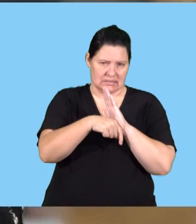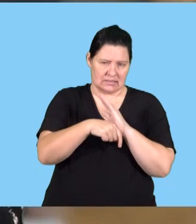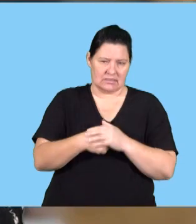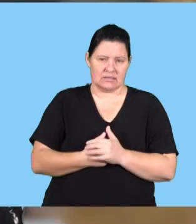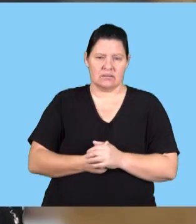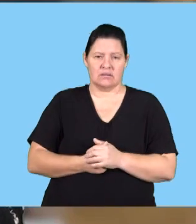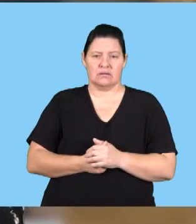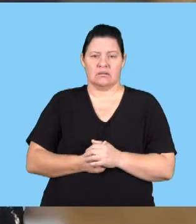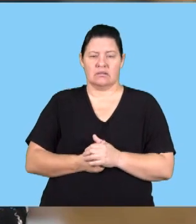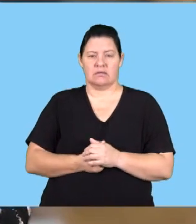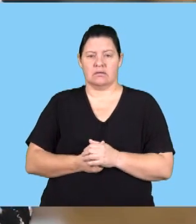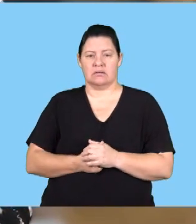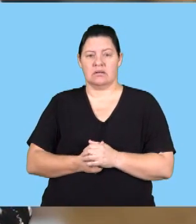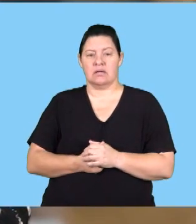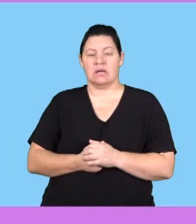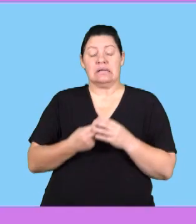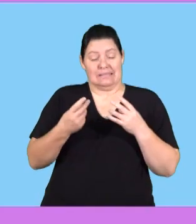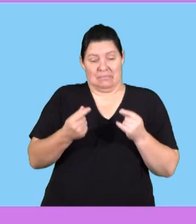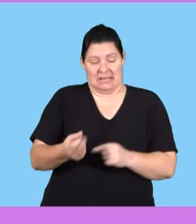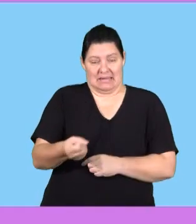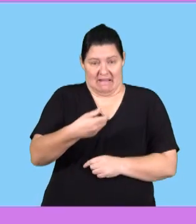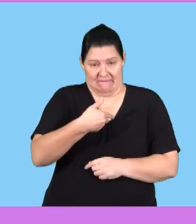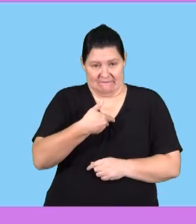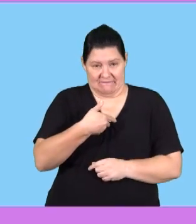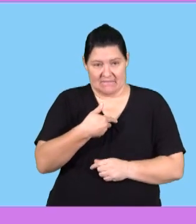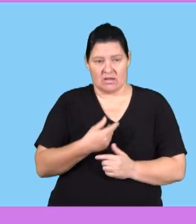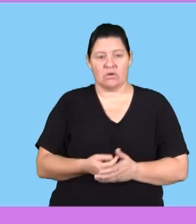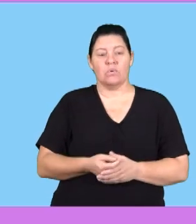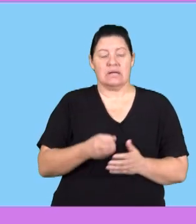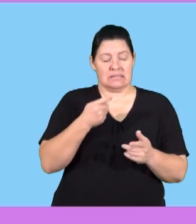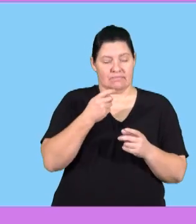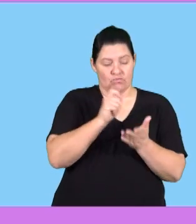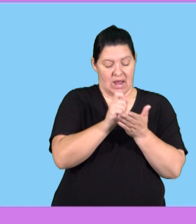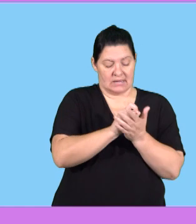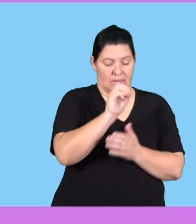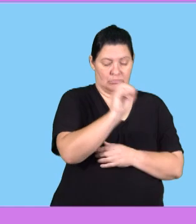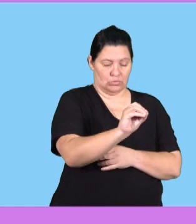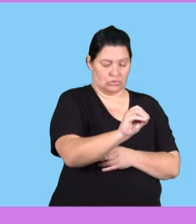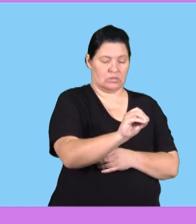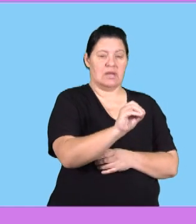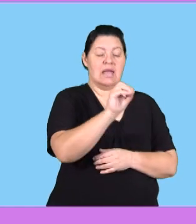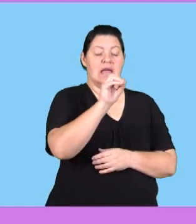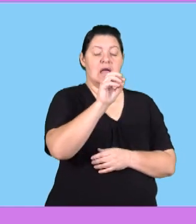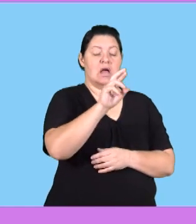which has been given to you. So the speed is given, we write speed,